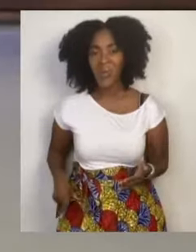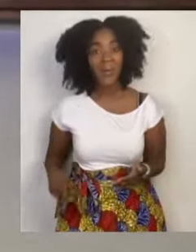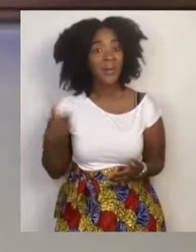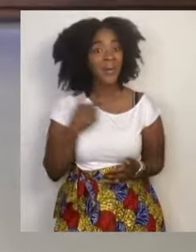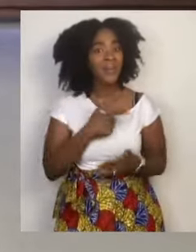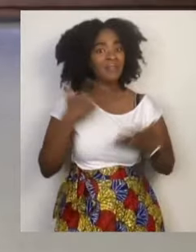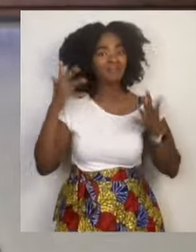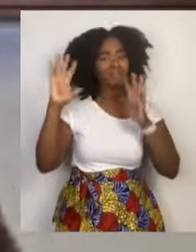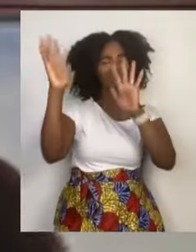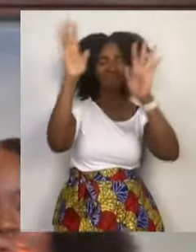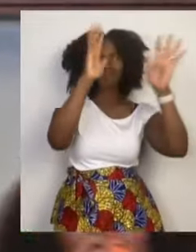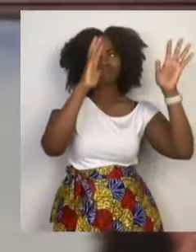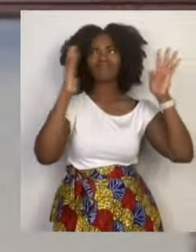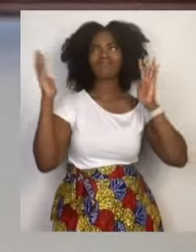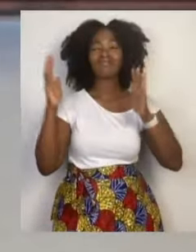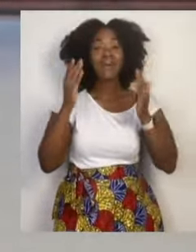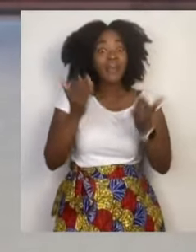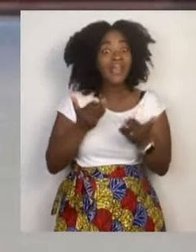praise.